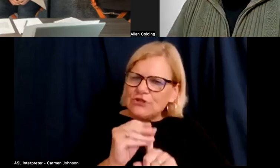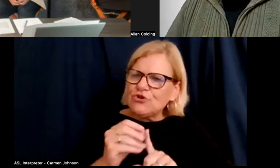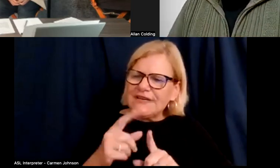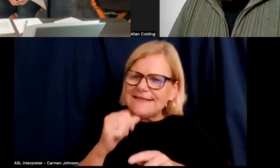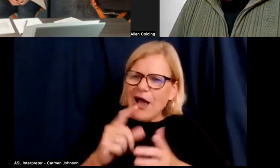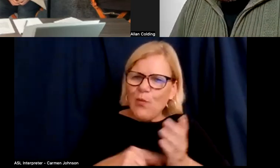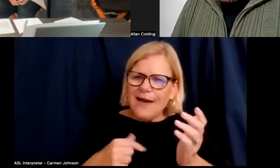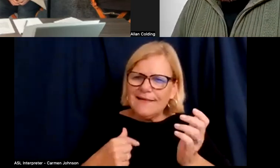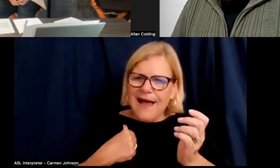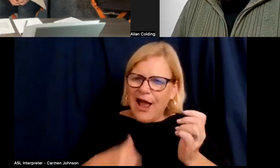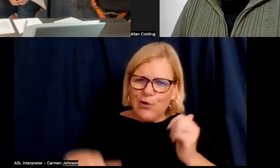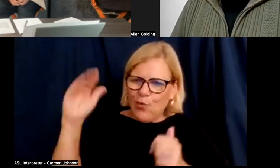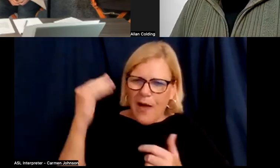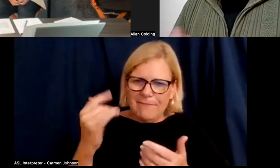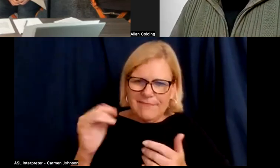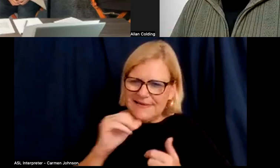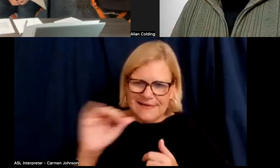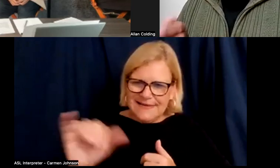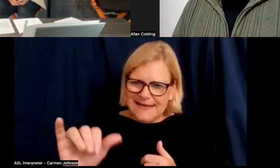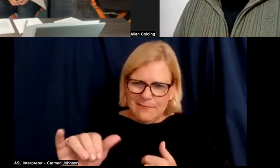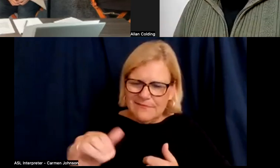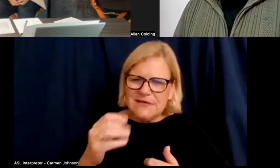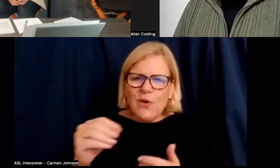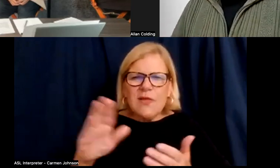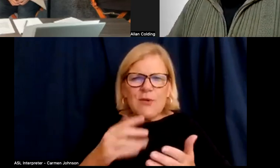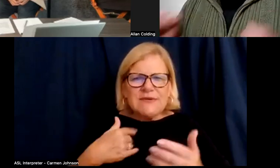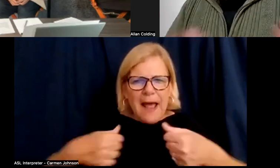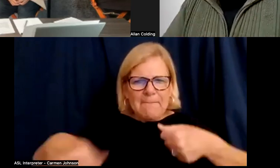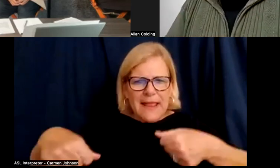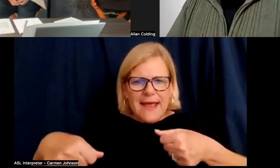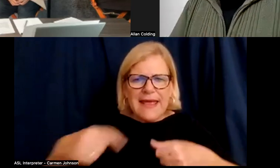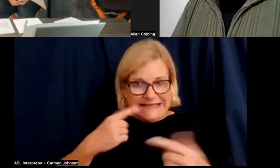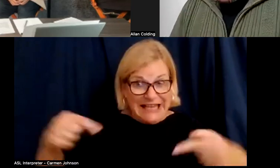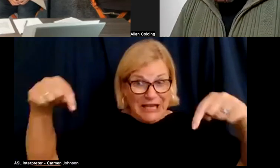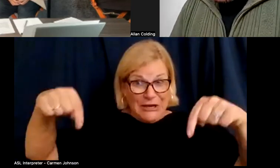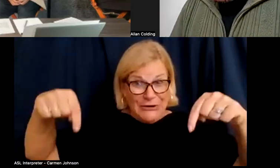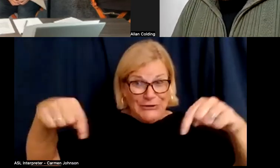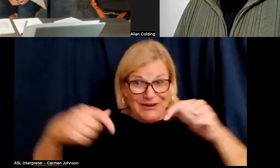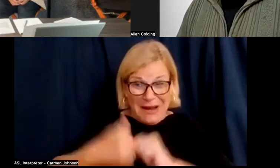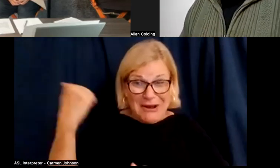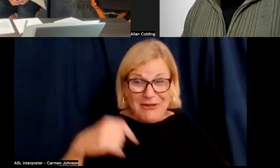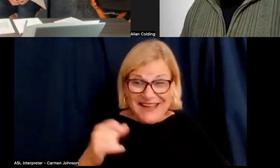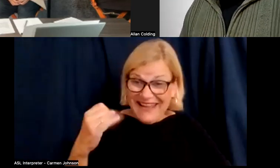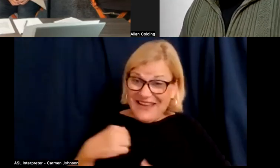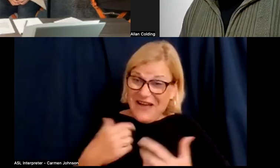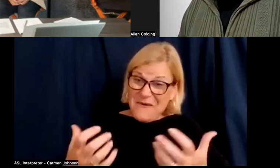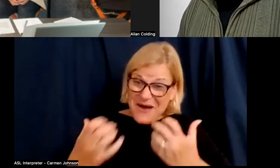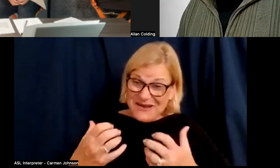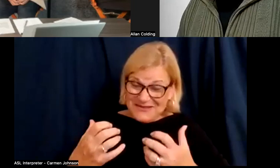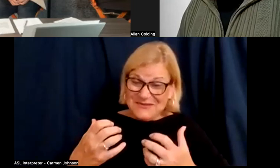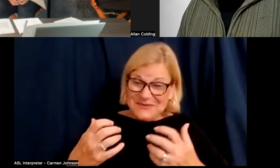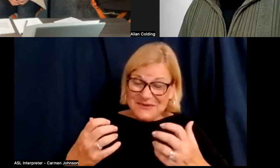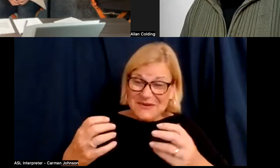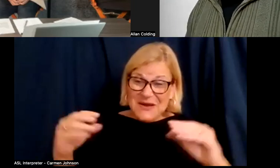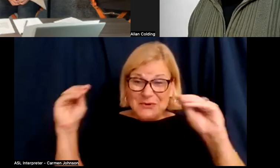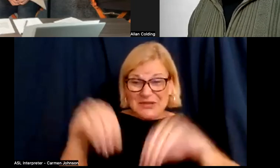what I grew up in. And so the music that I play is here primarily. If I wanted to put together